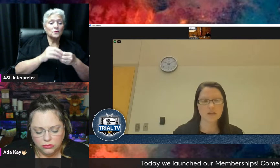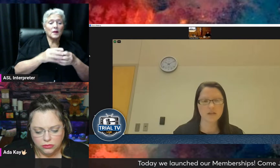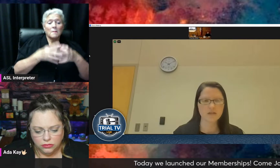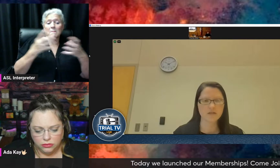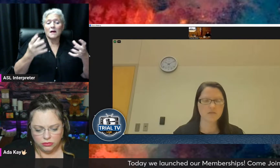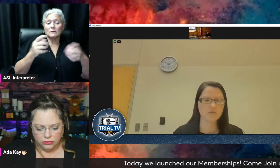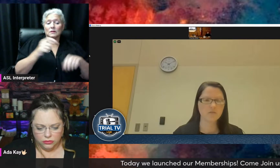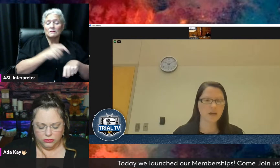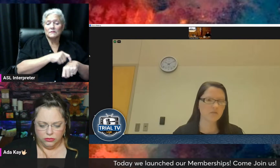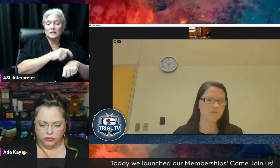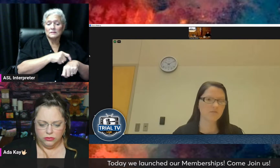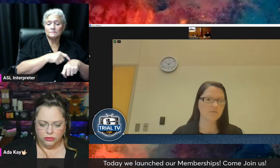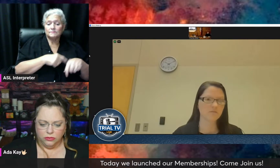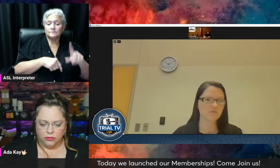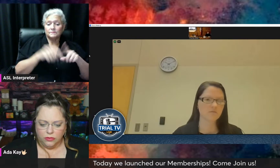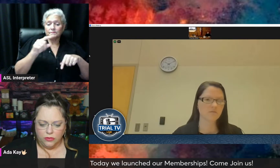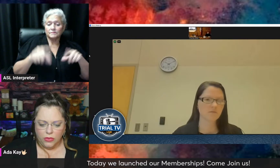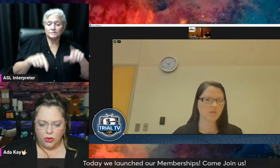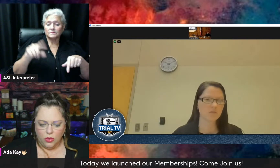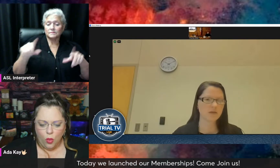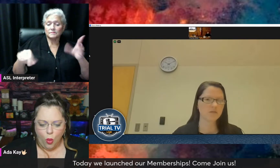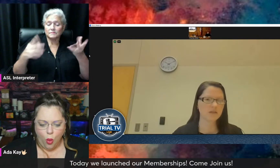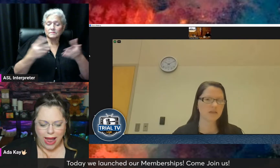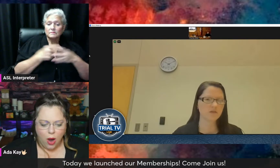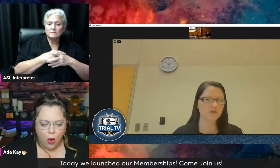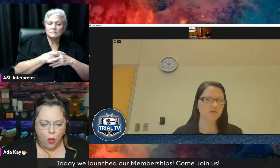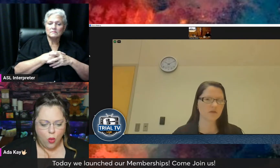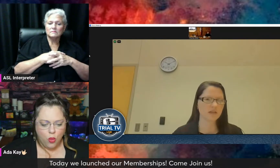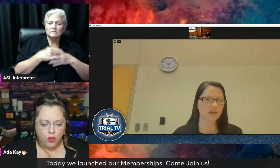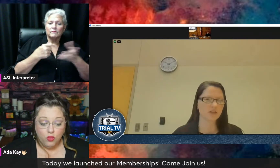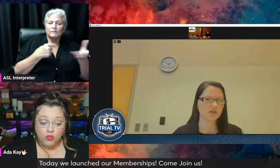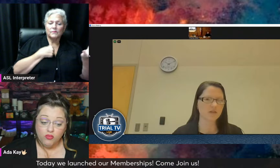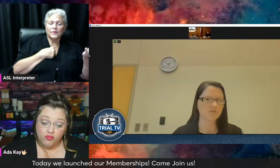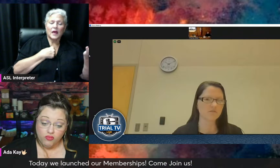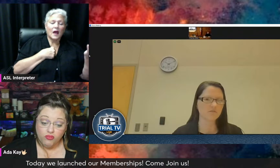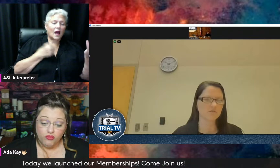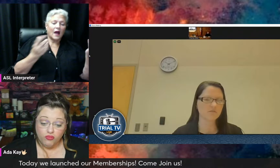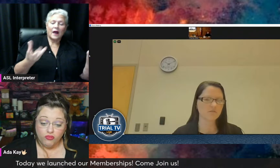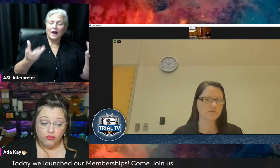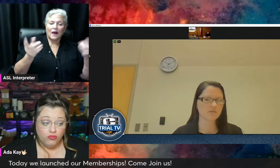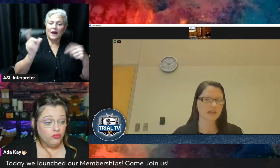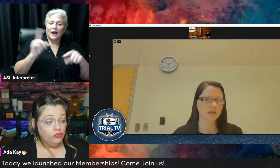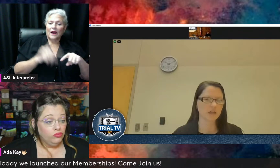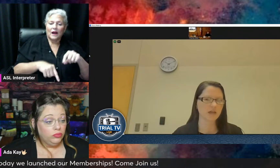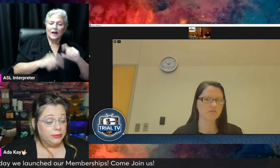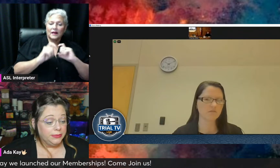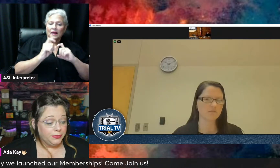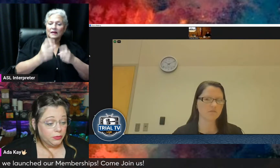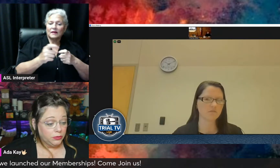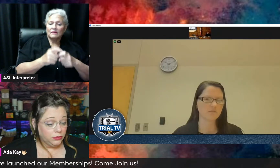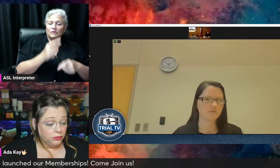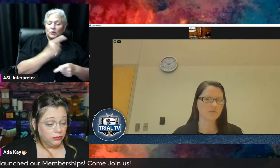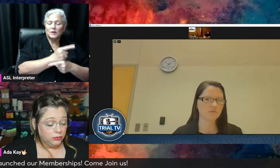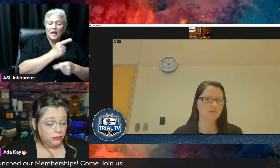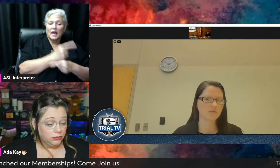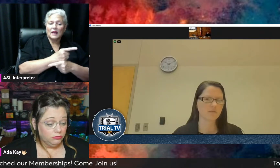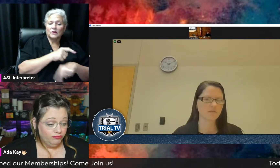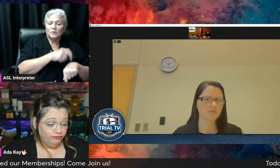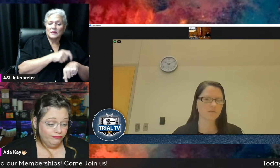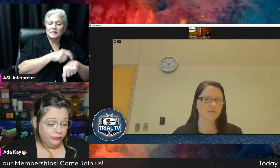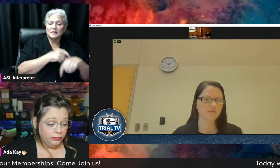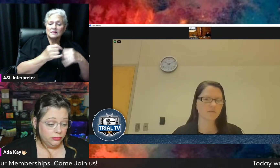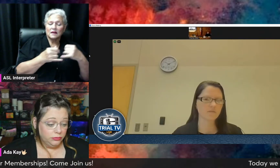So it varies, but I wouldn't be able to give you an accurate timeline.